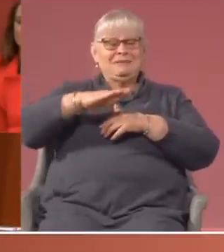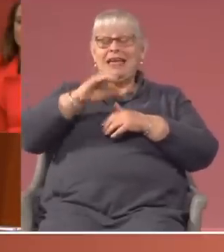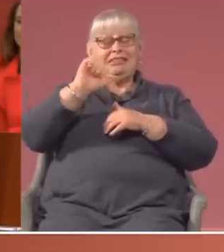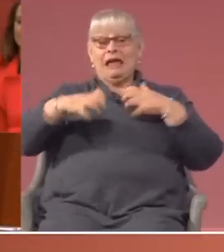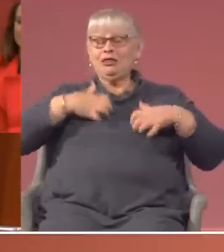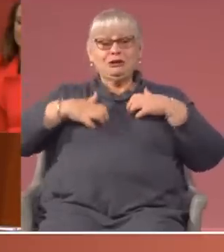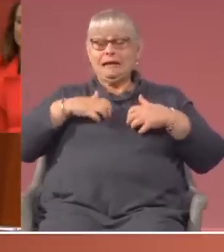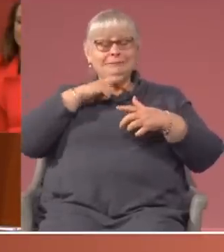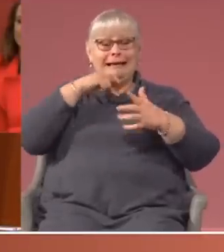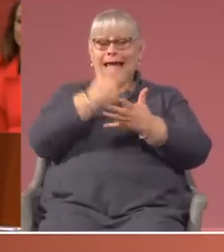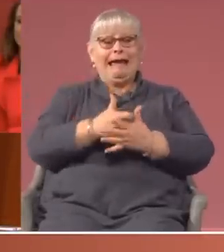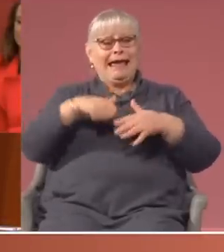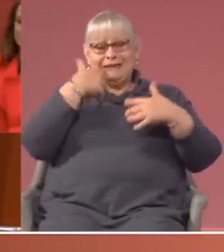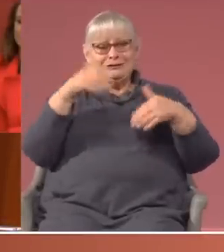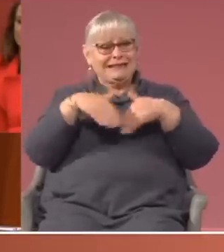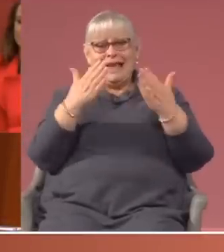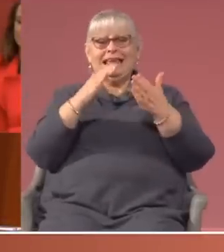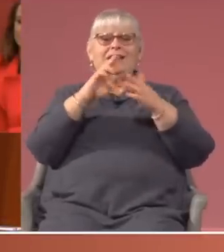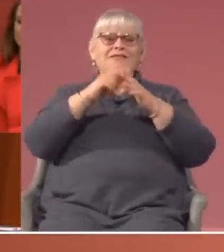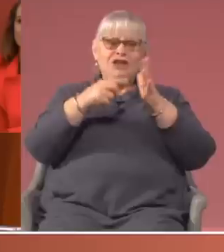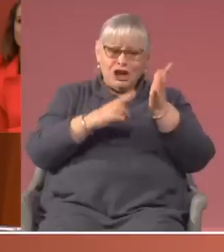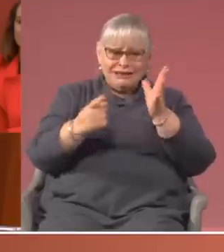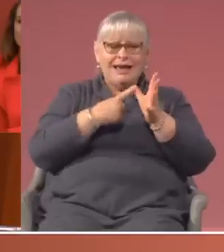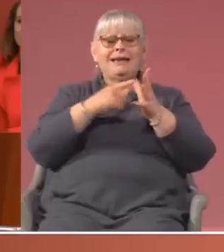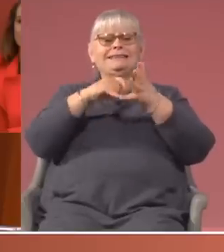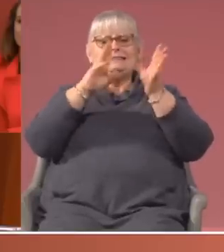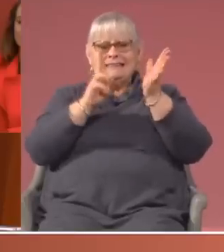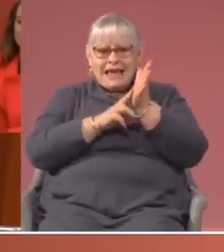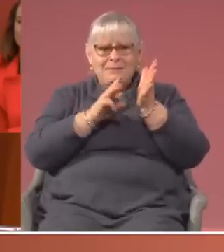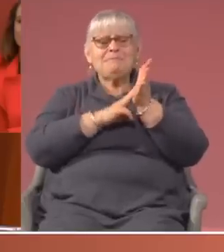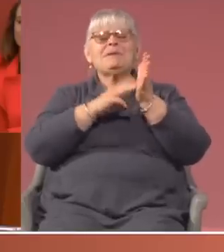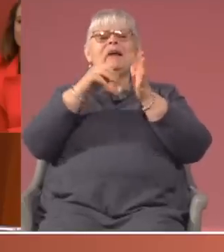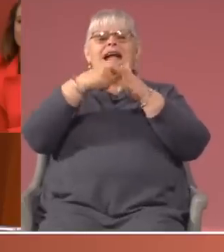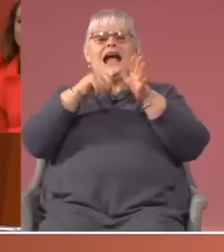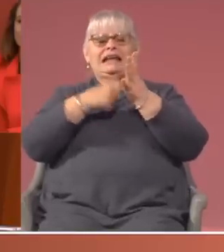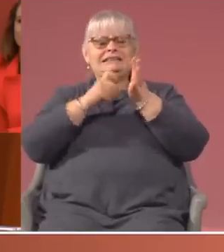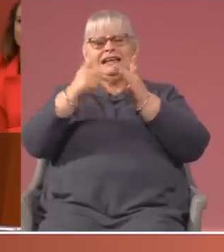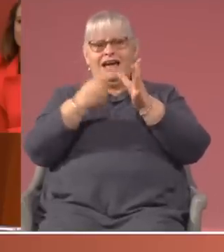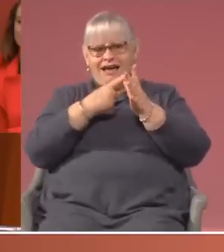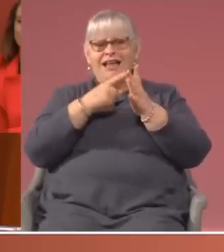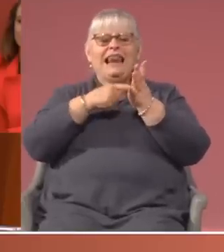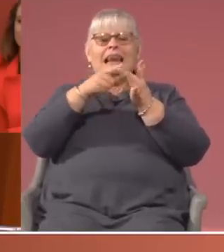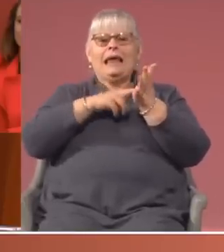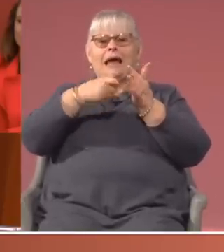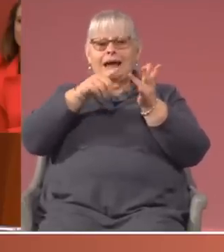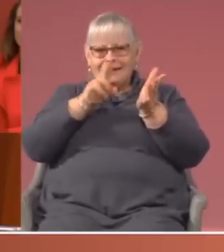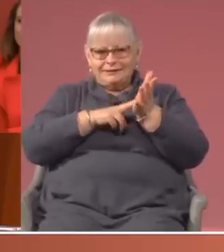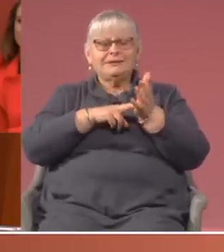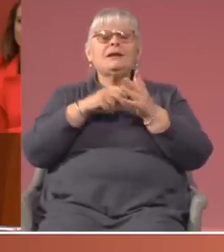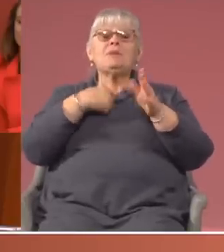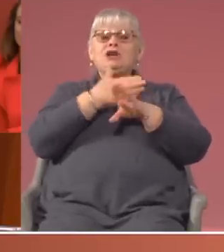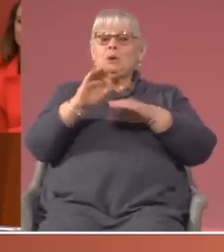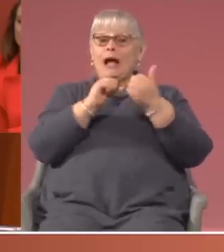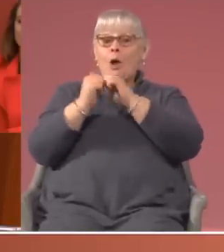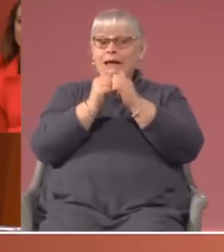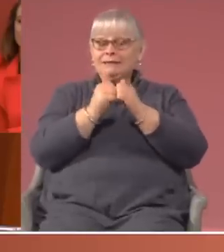day. Fiona, Sam, Rory, Katia, Lincoln, Tom, thank you. To my new colleagues, thank you for your care for our